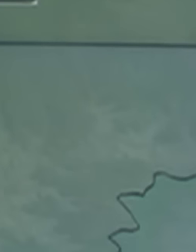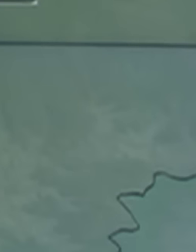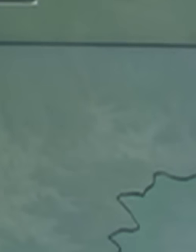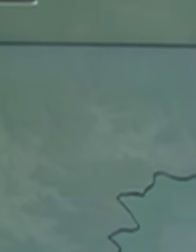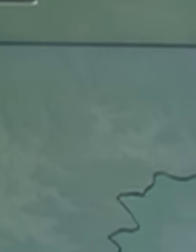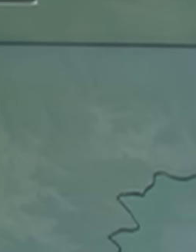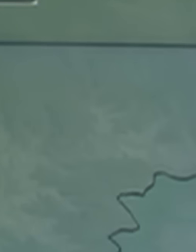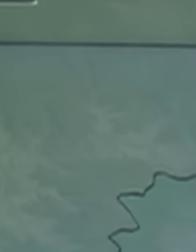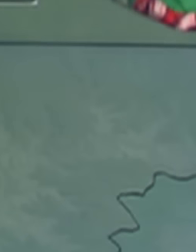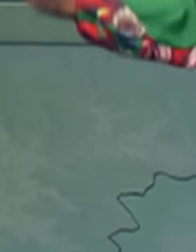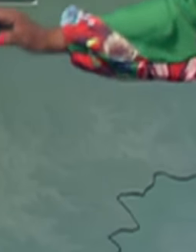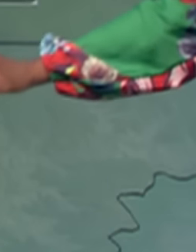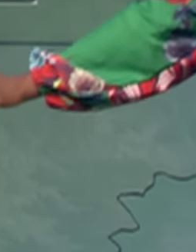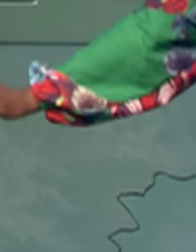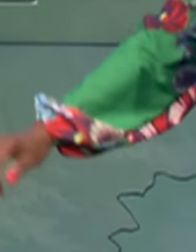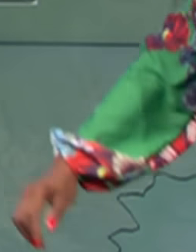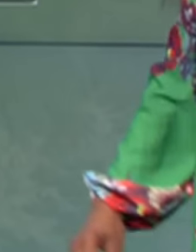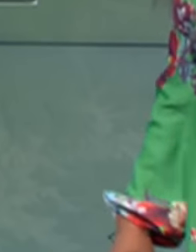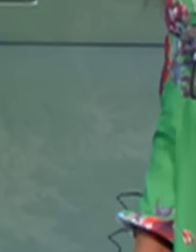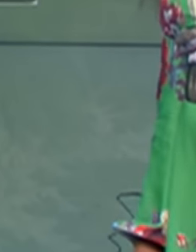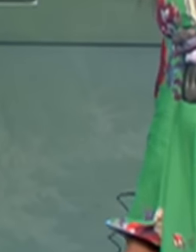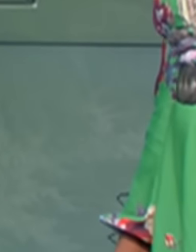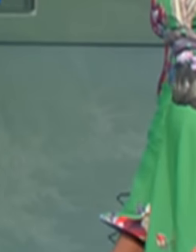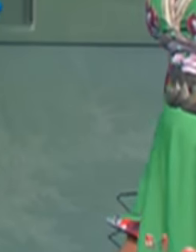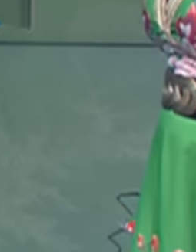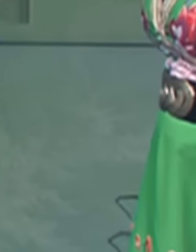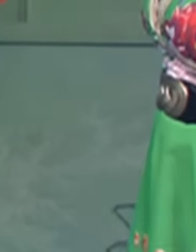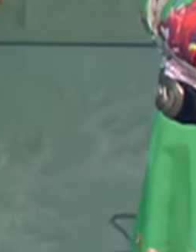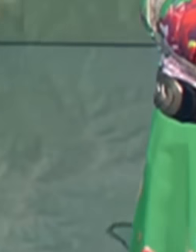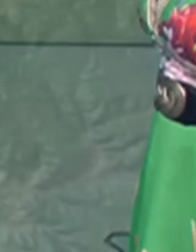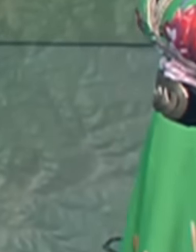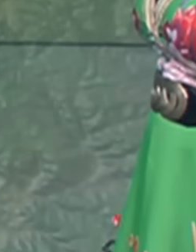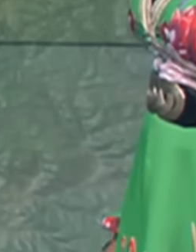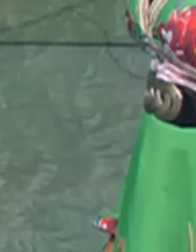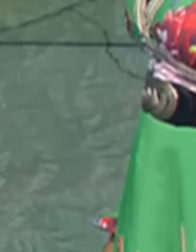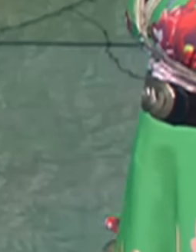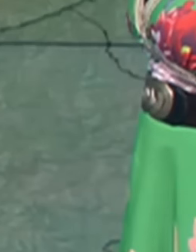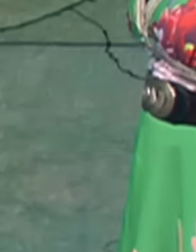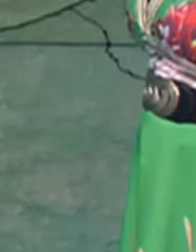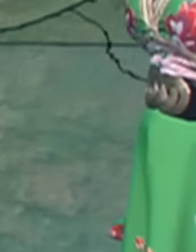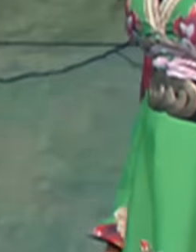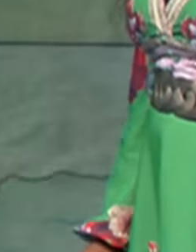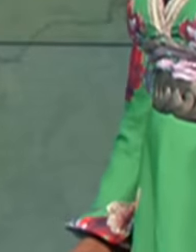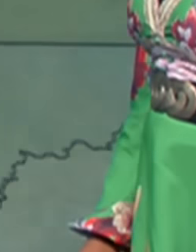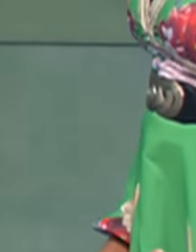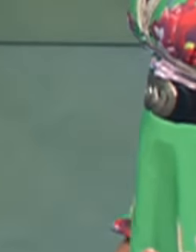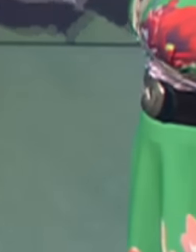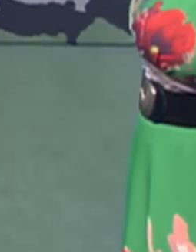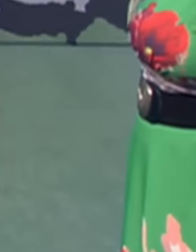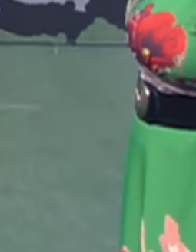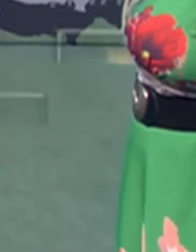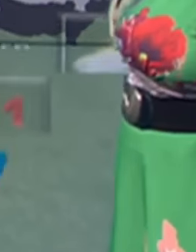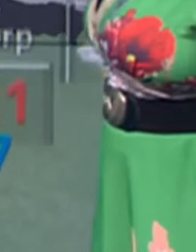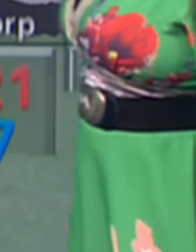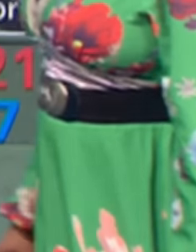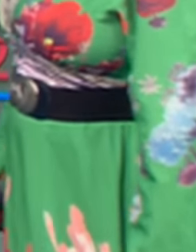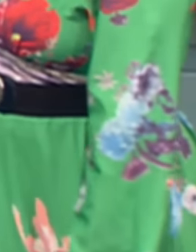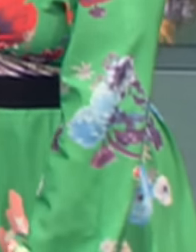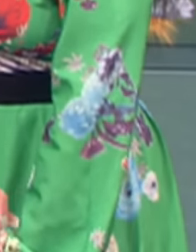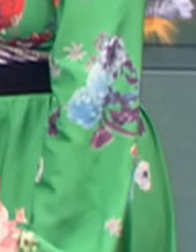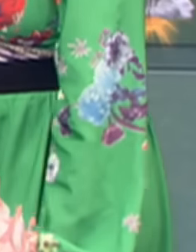mo go tla be go tonya gona Frankfurt a lebelela le gona Wepener go tla be go ne le Mesarasarane eupša go tla be go ntše go ruthetse ge re feleletša jwale go la North West go